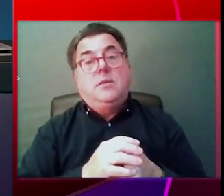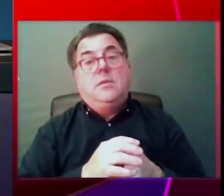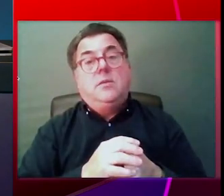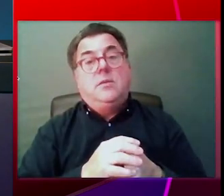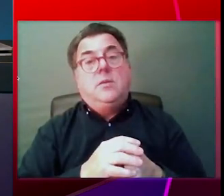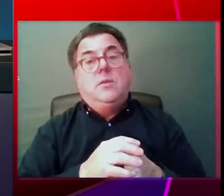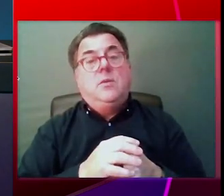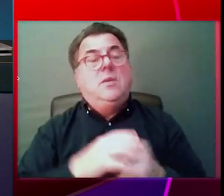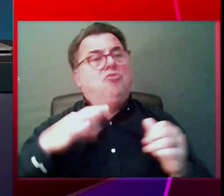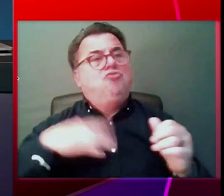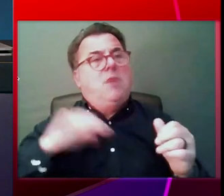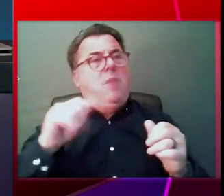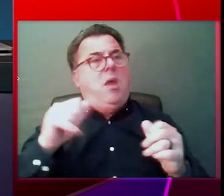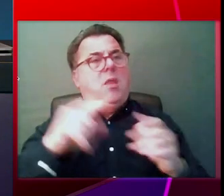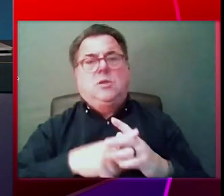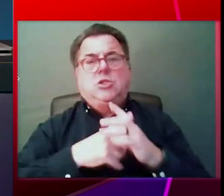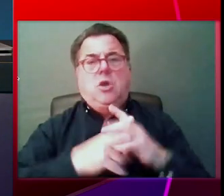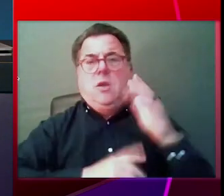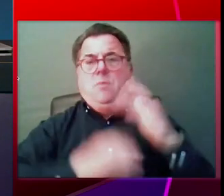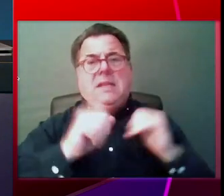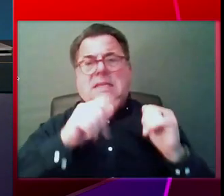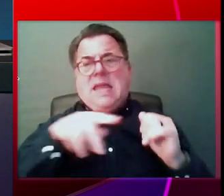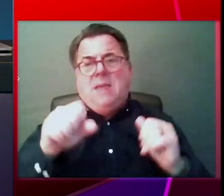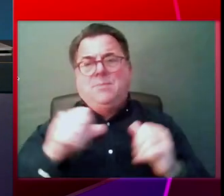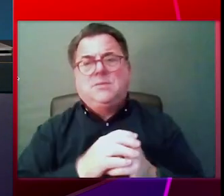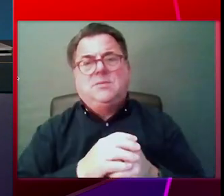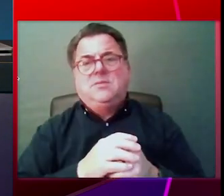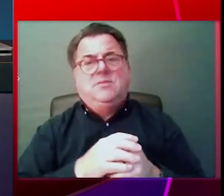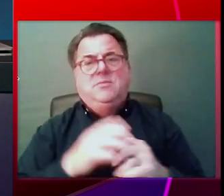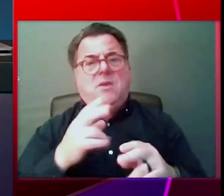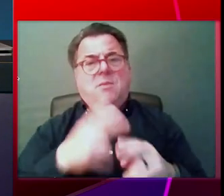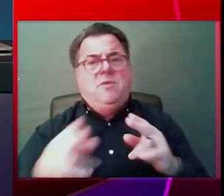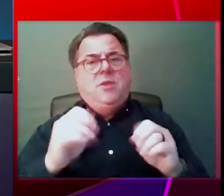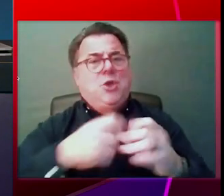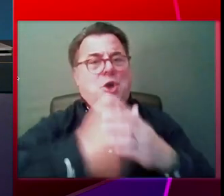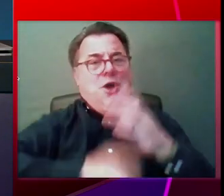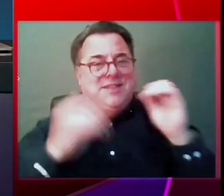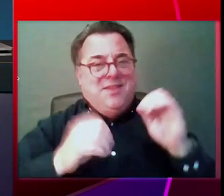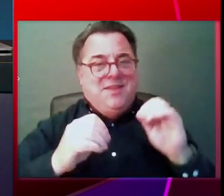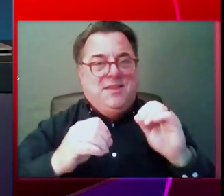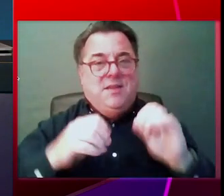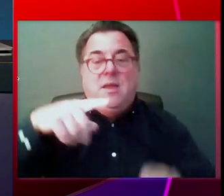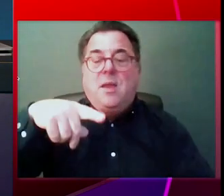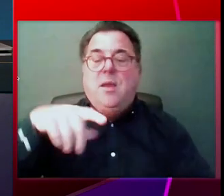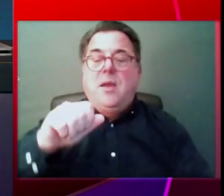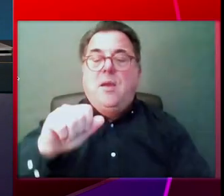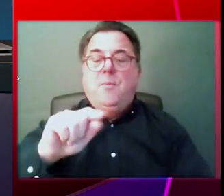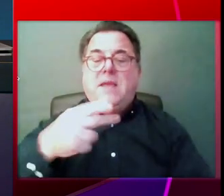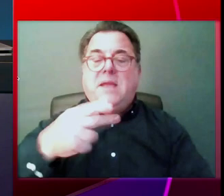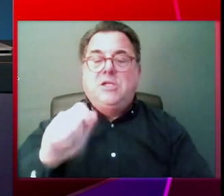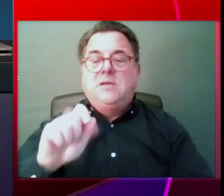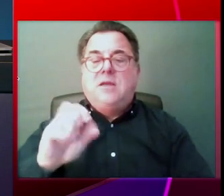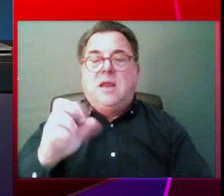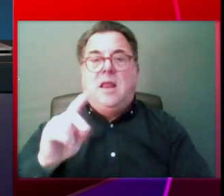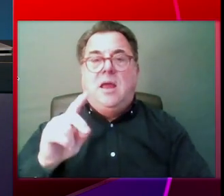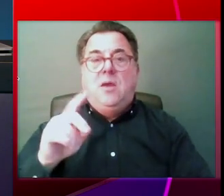so you can get going building apps very quickly at no cost. So I love Pangea.cloud. Go